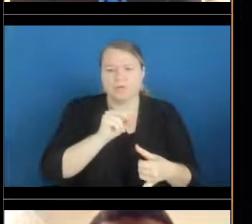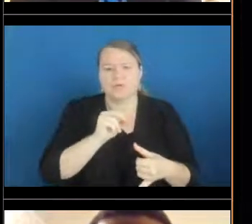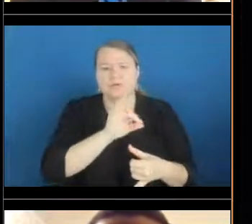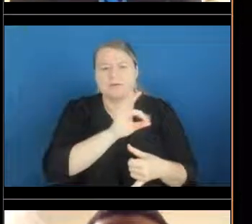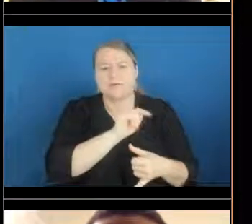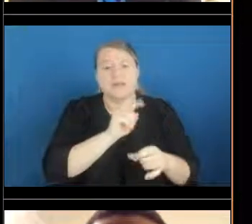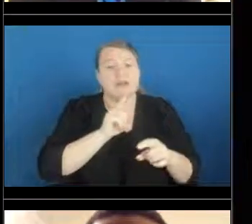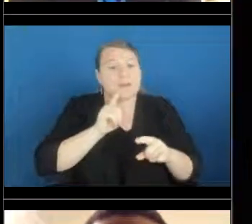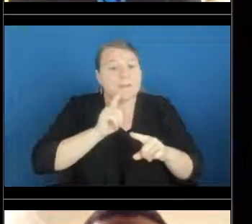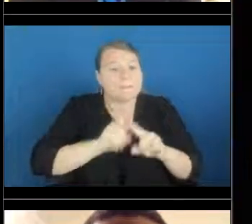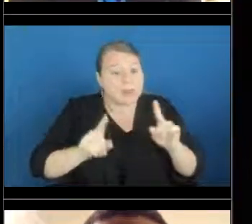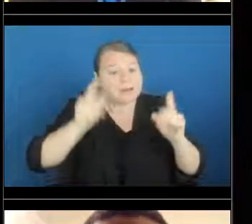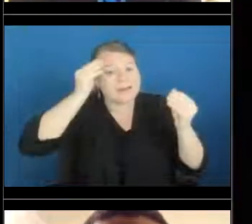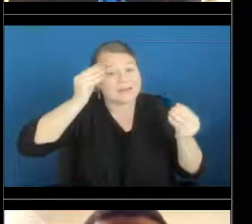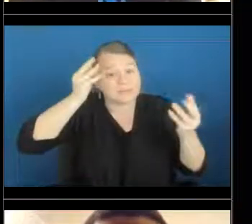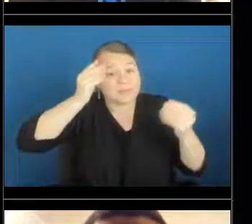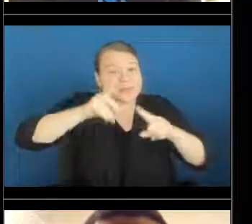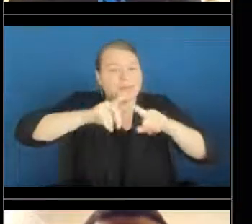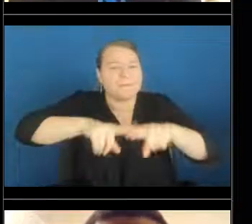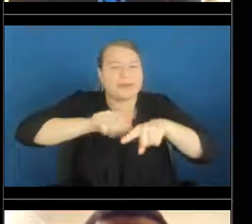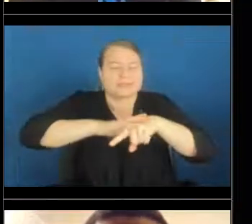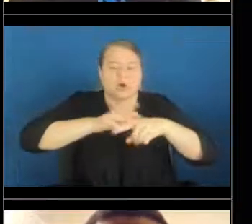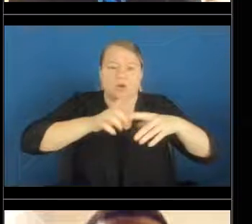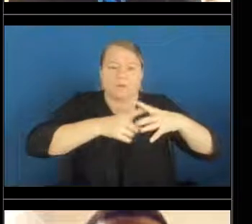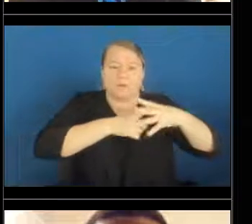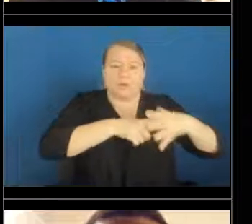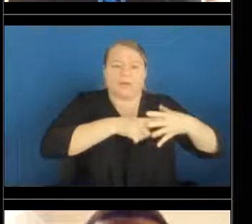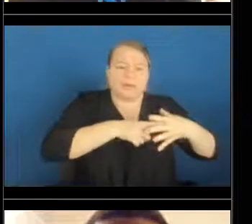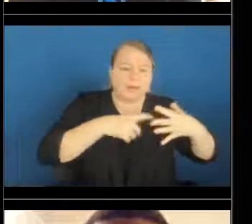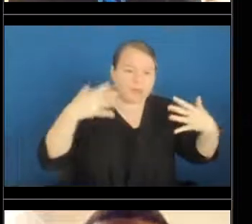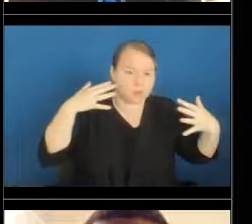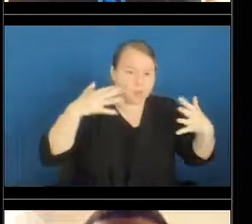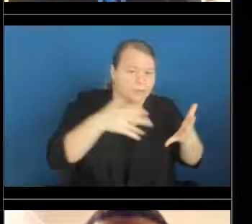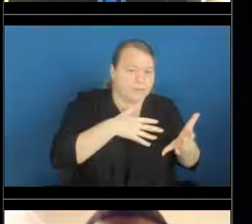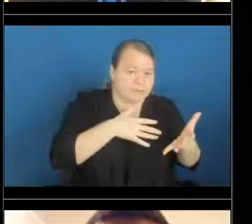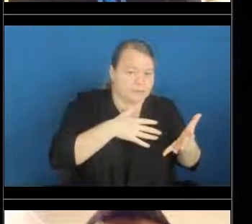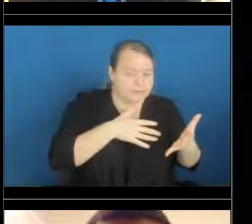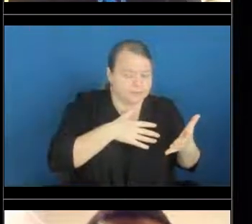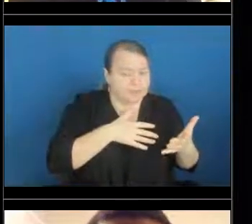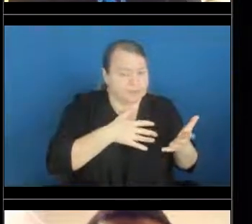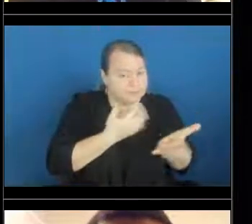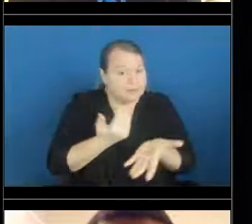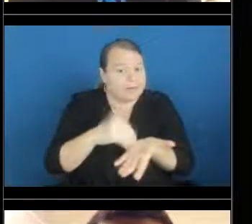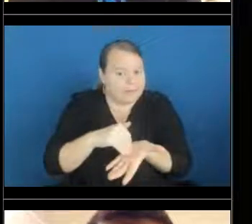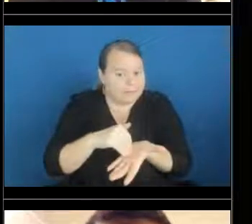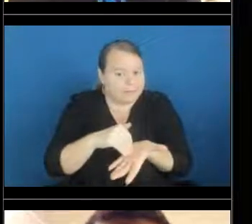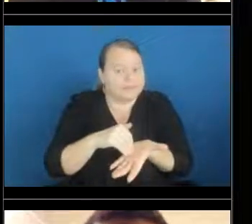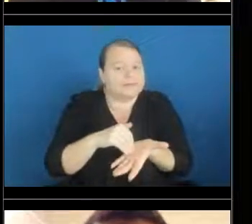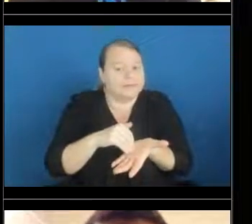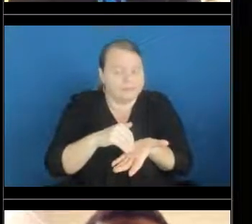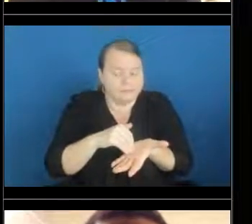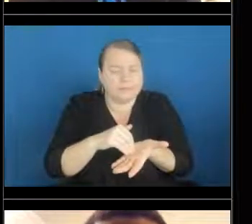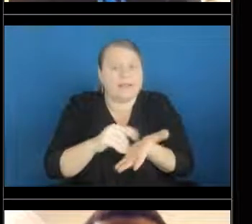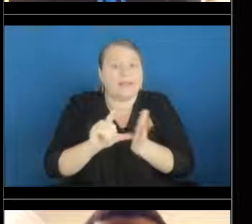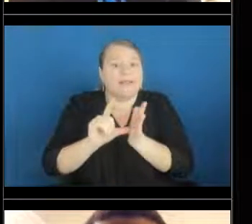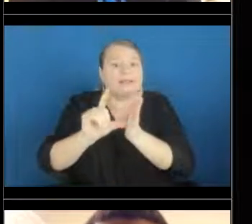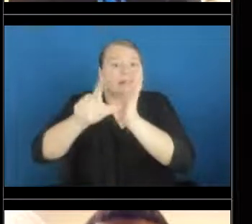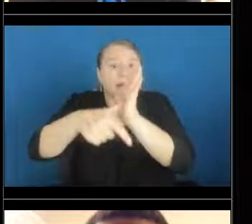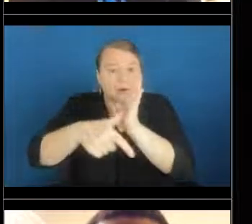this information is based on a preliminary noise study. And again, as we advance to the detailed